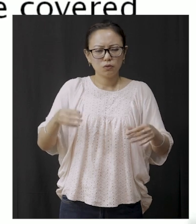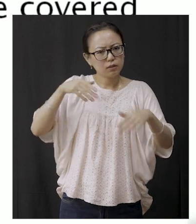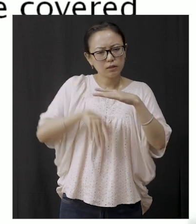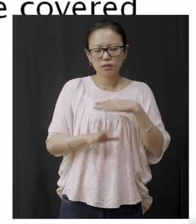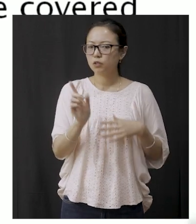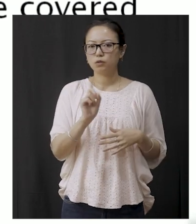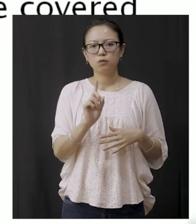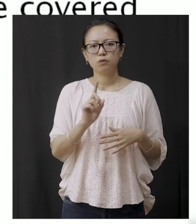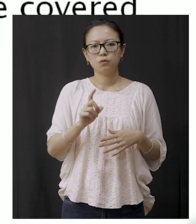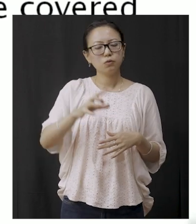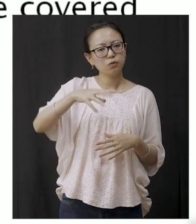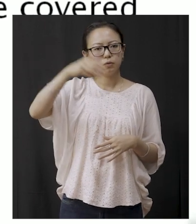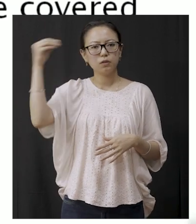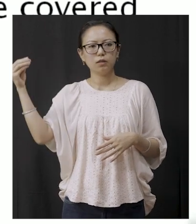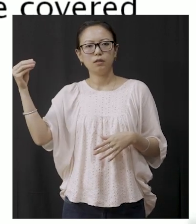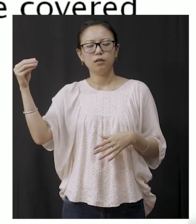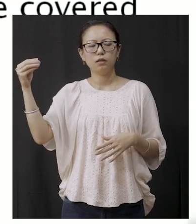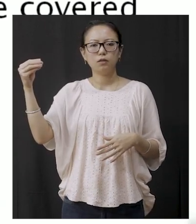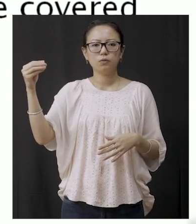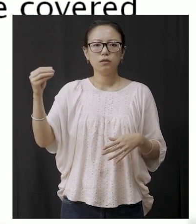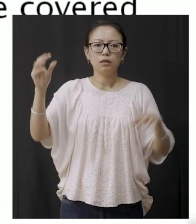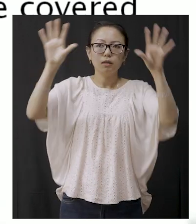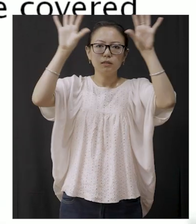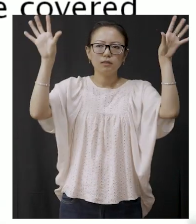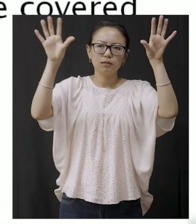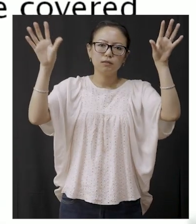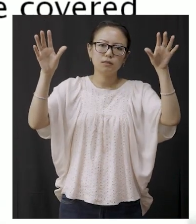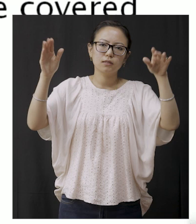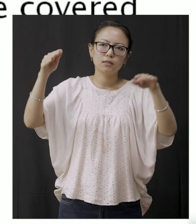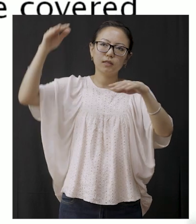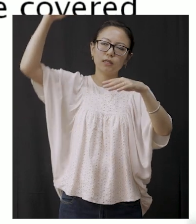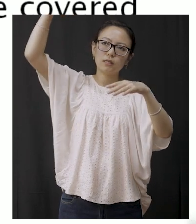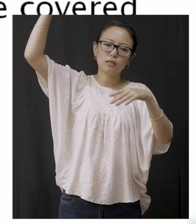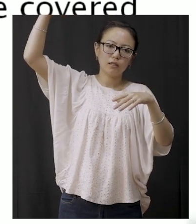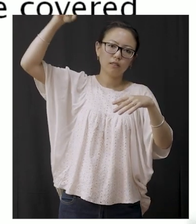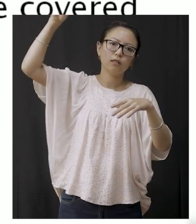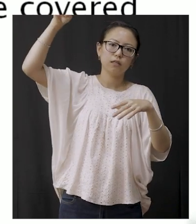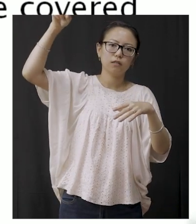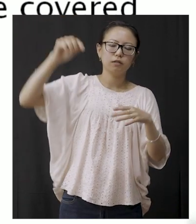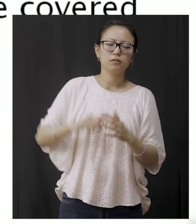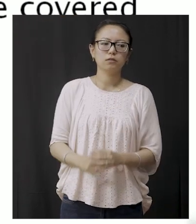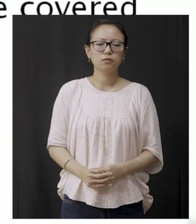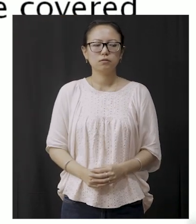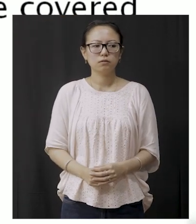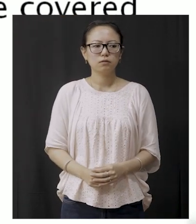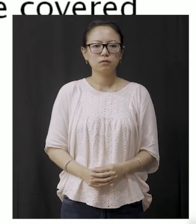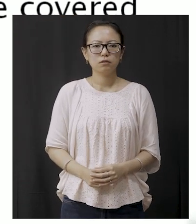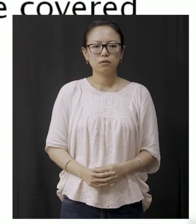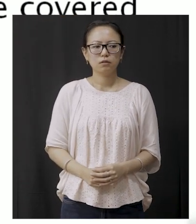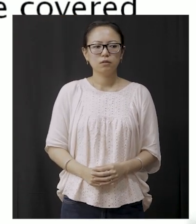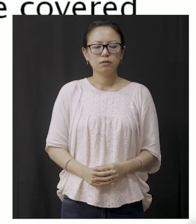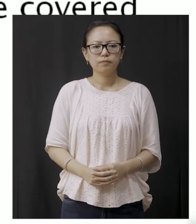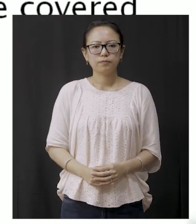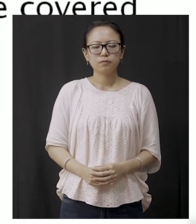right? So with their heads in the sky, heads here is referred to the leaves. That is